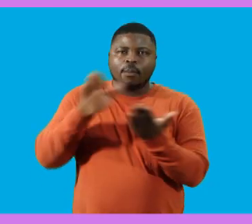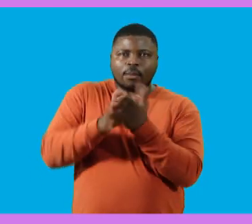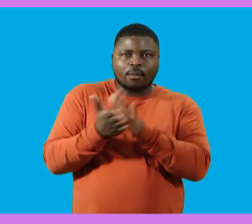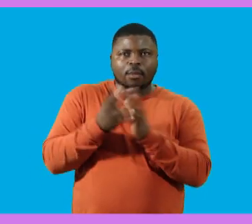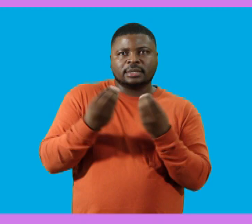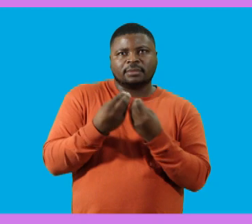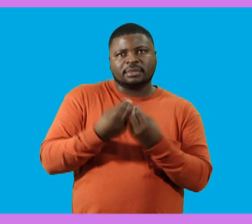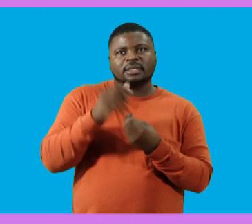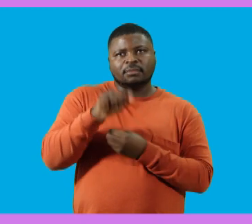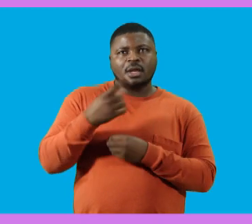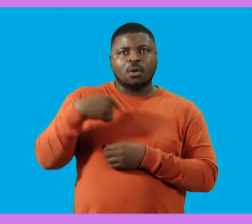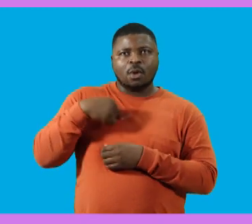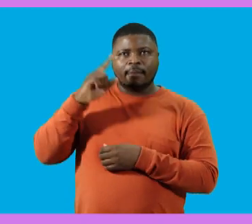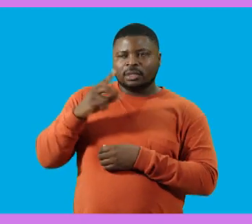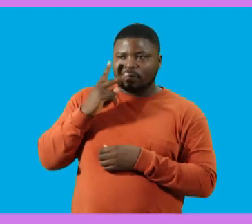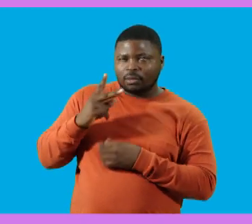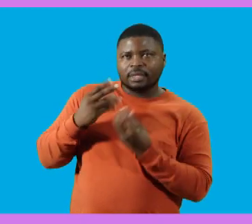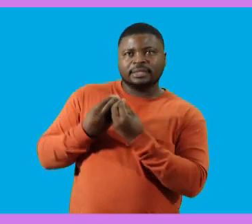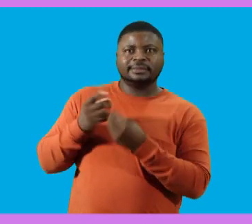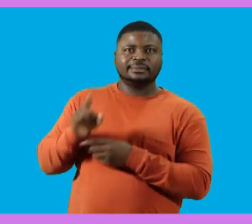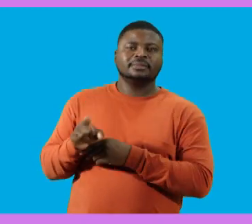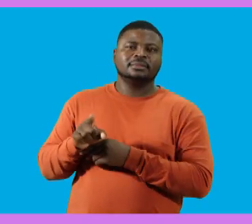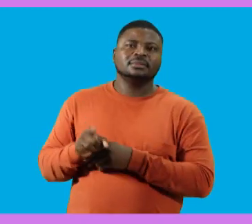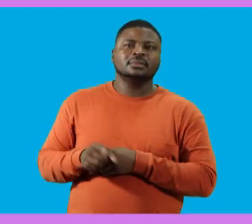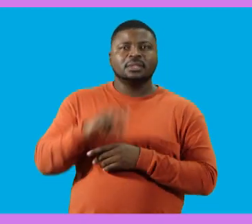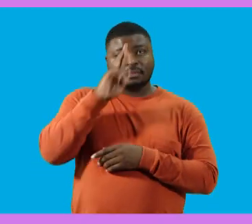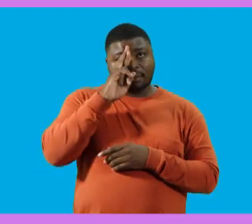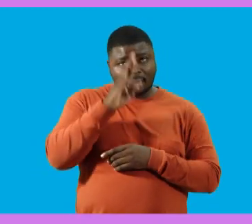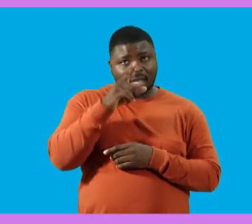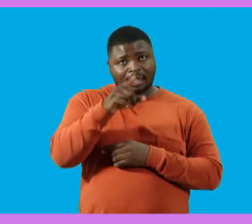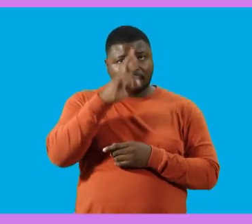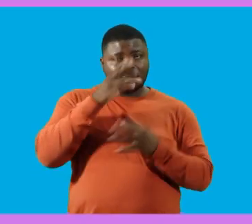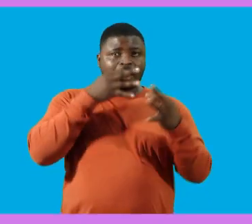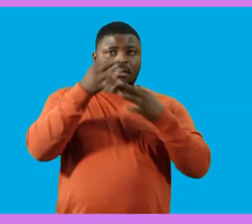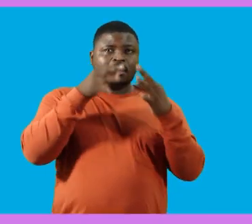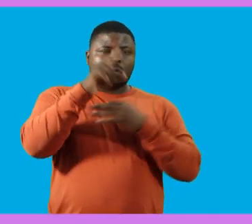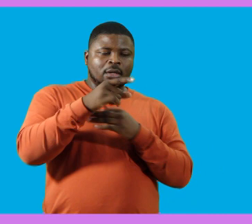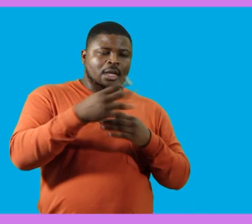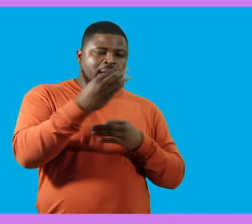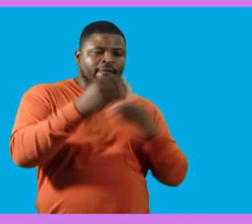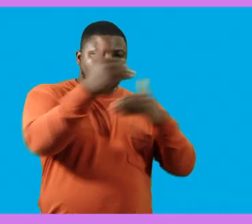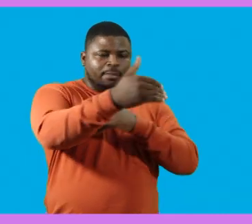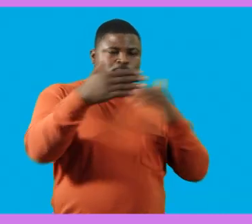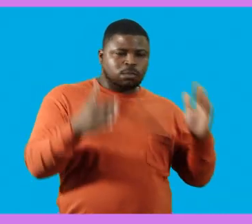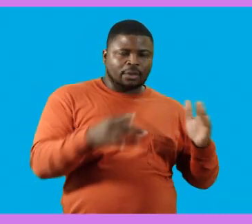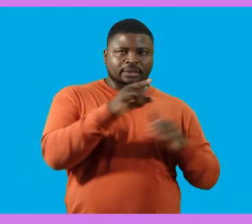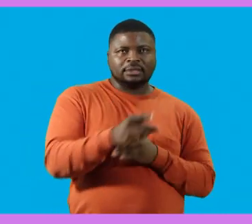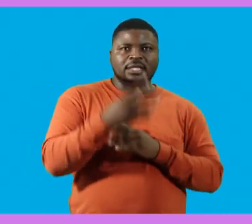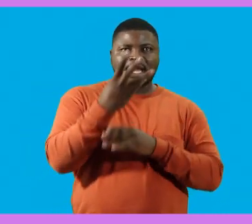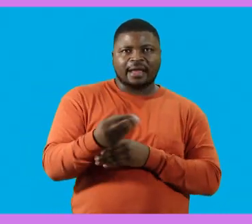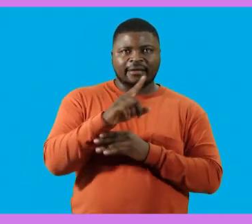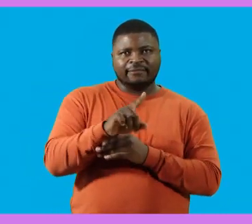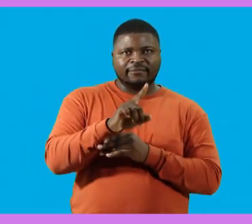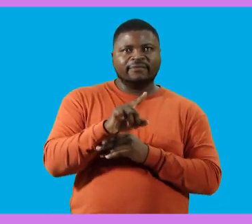Now, let's look at this. Just as I said, it's a box with